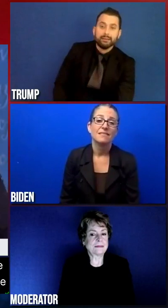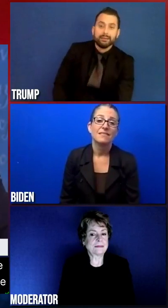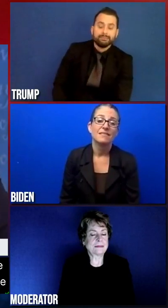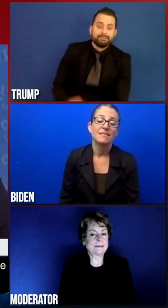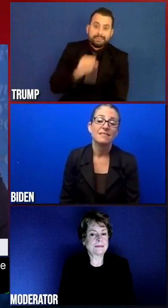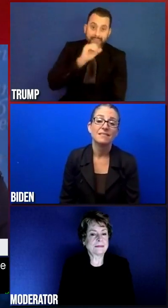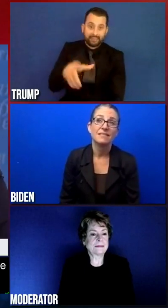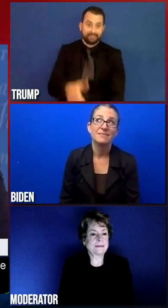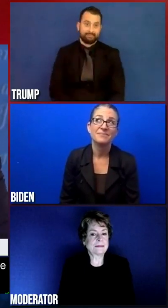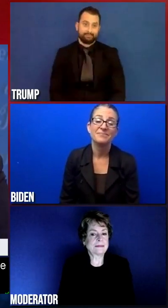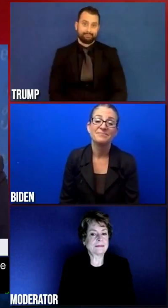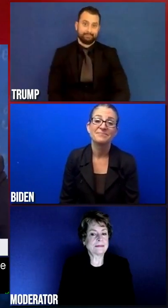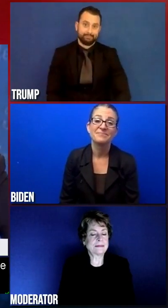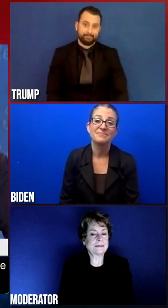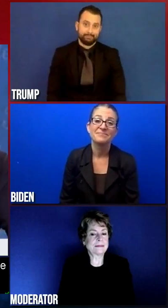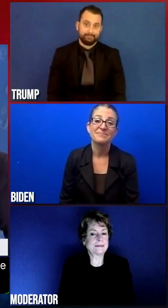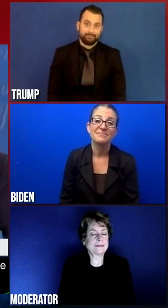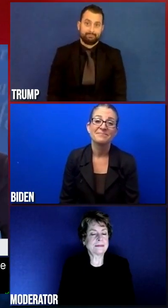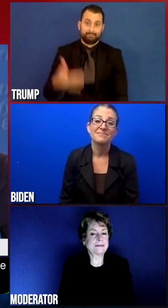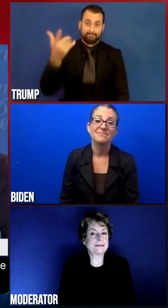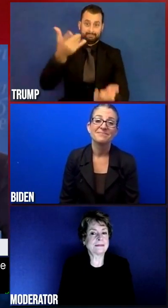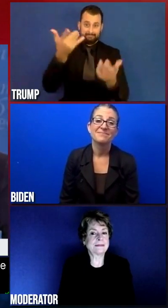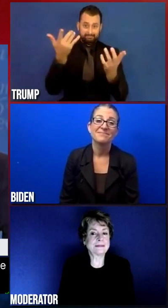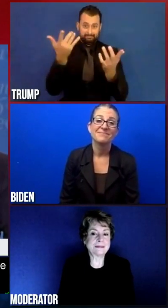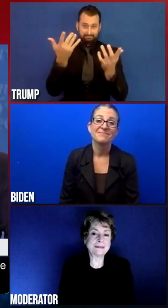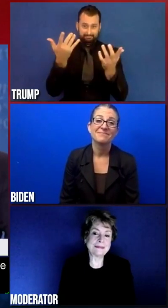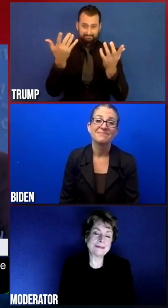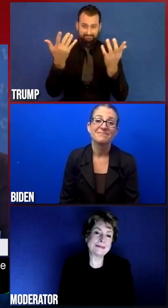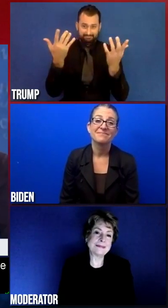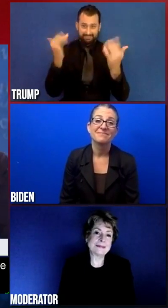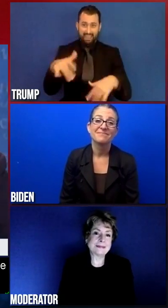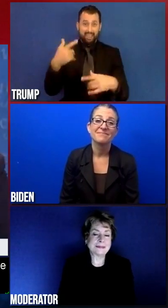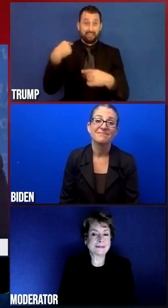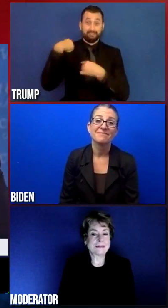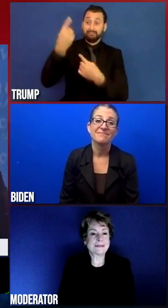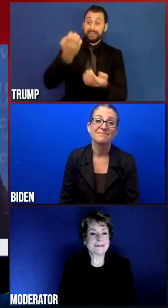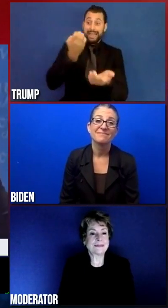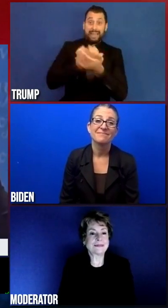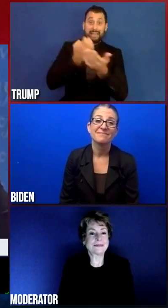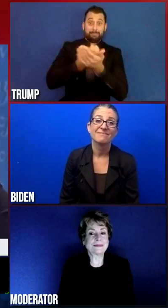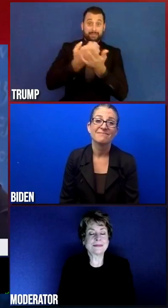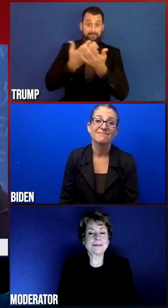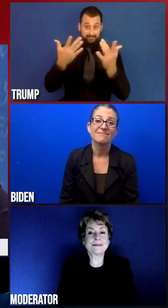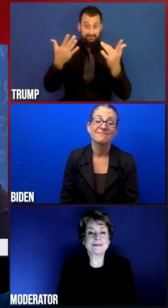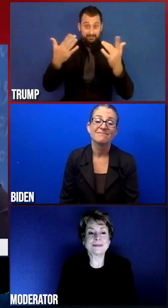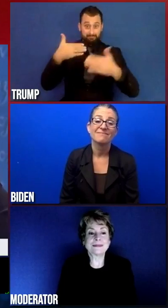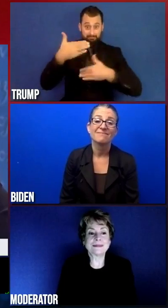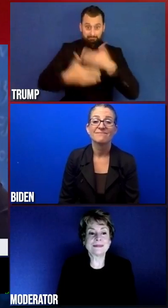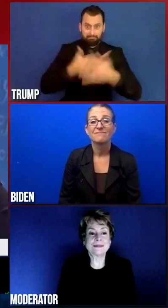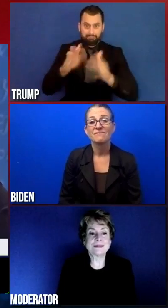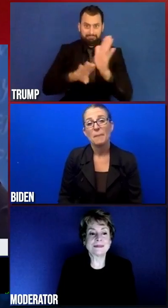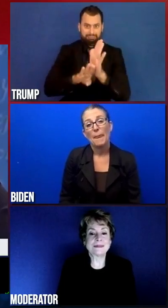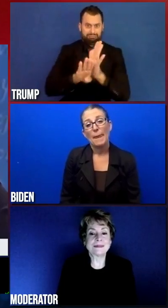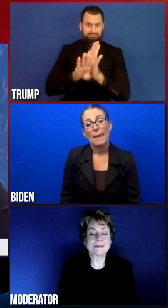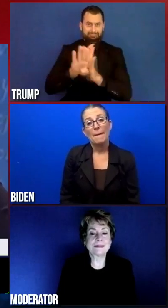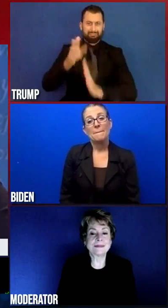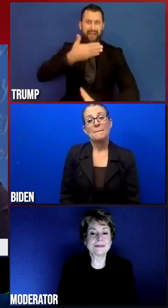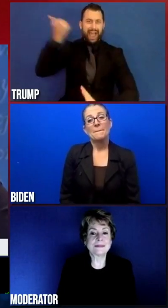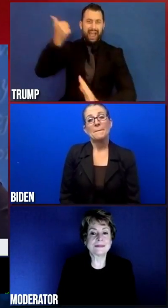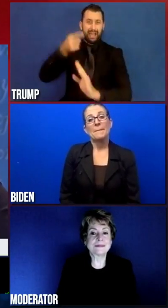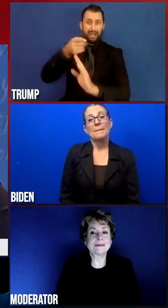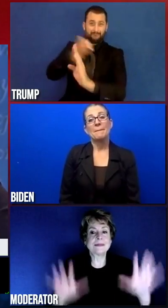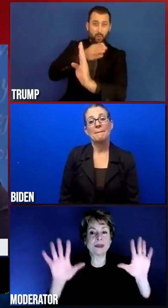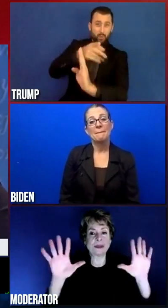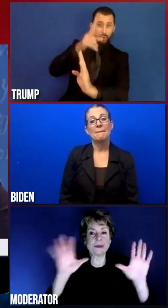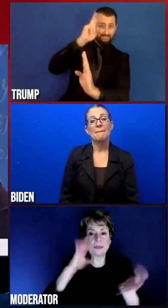the greatest economy in the history of our country. And by the way, now it's being built again. See, and it's We're going to going get up to the fast. economy in the next segment, sir. Okay. It's